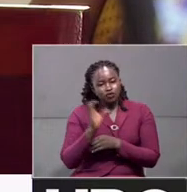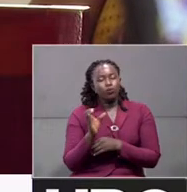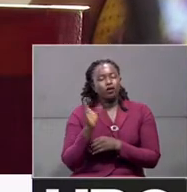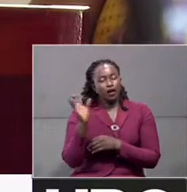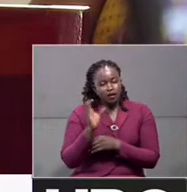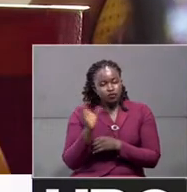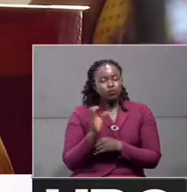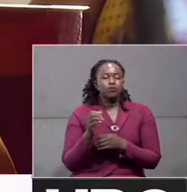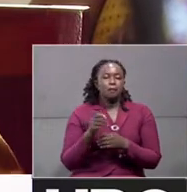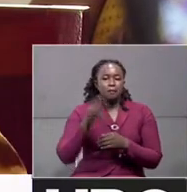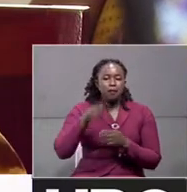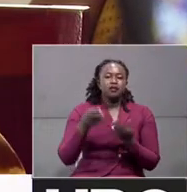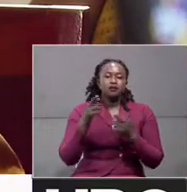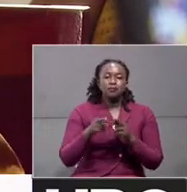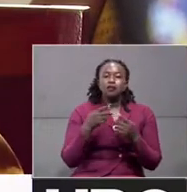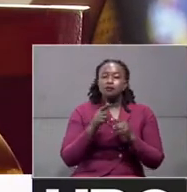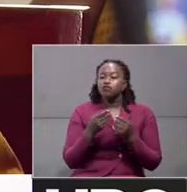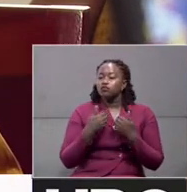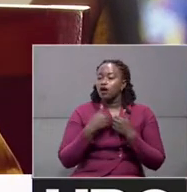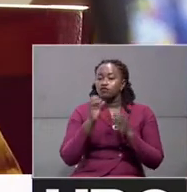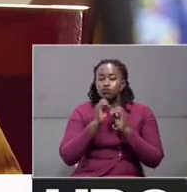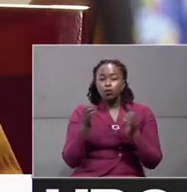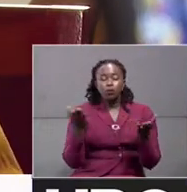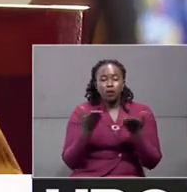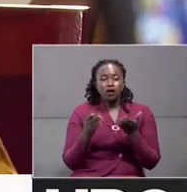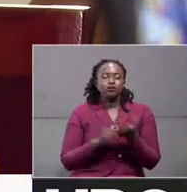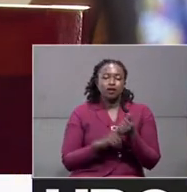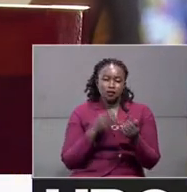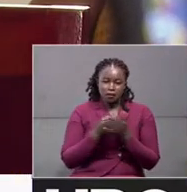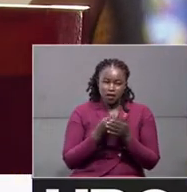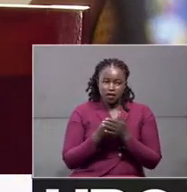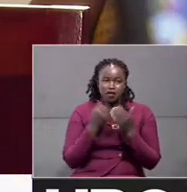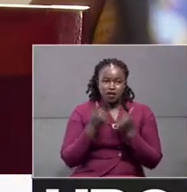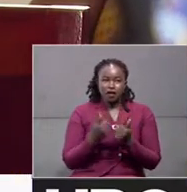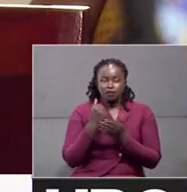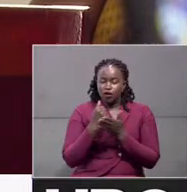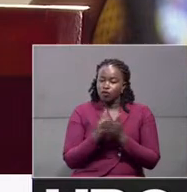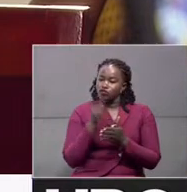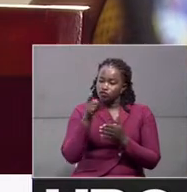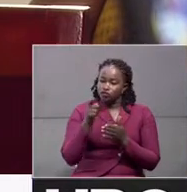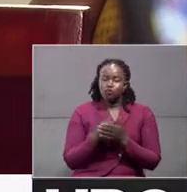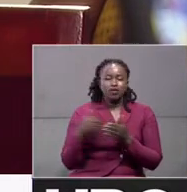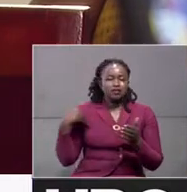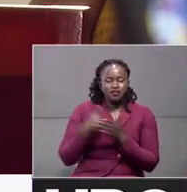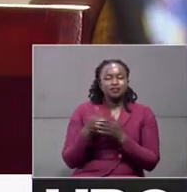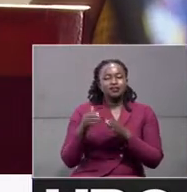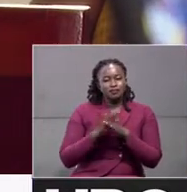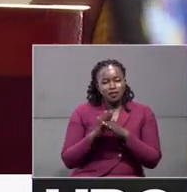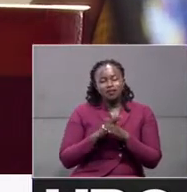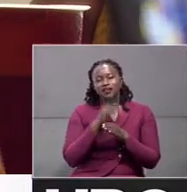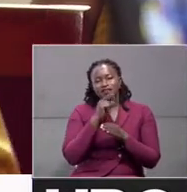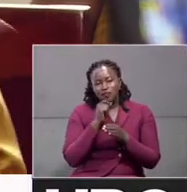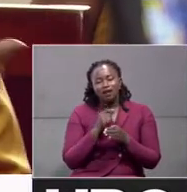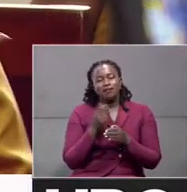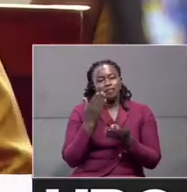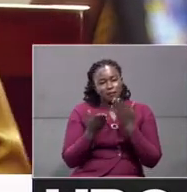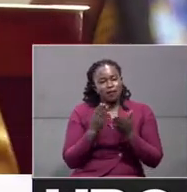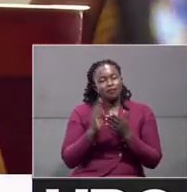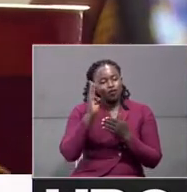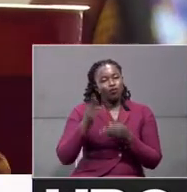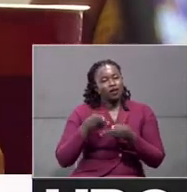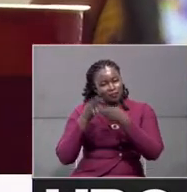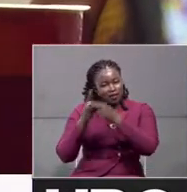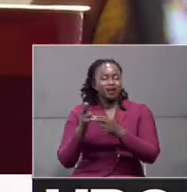must happen and you have nowhere to get the money. So since you have you've been a businessman, maybe you'll be lending